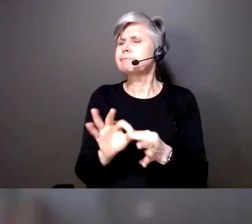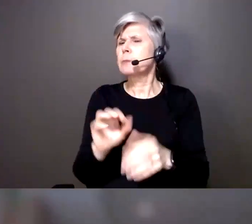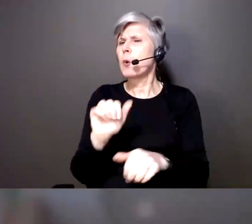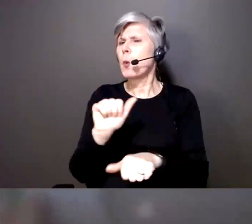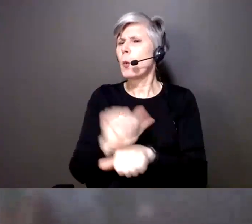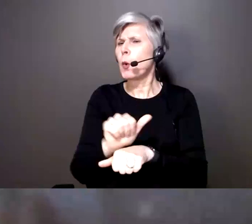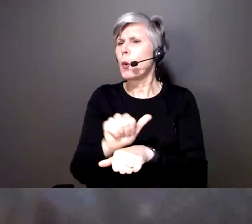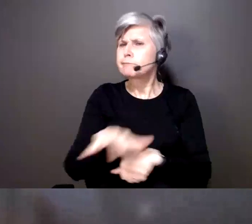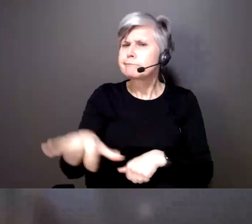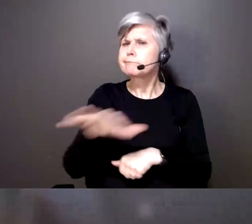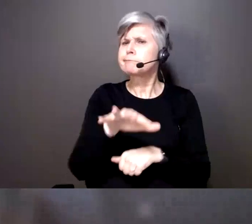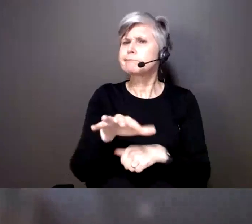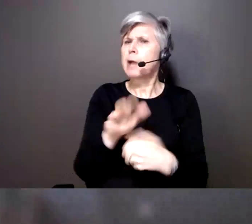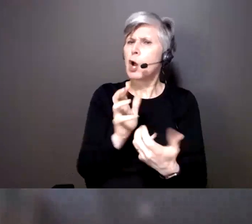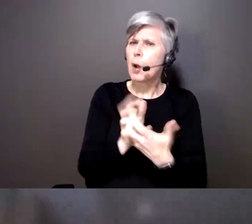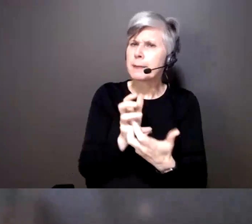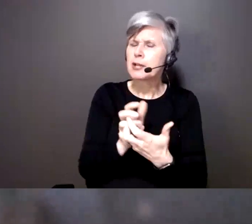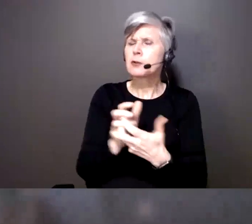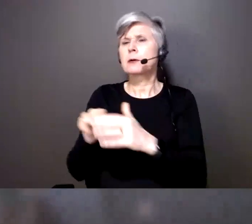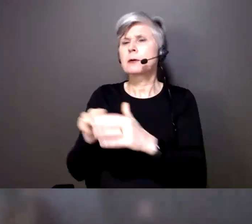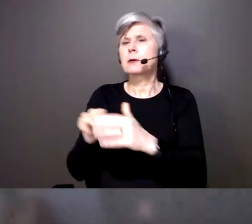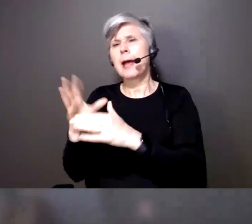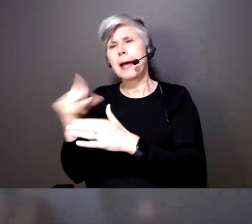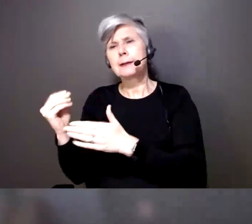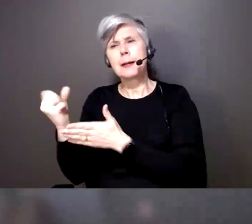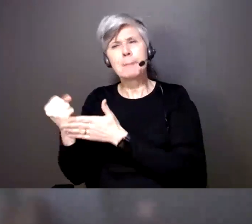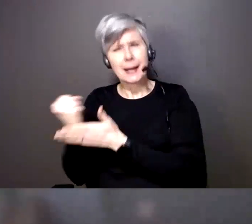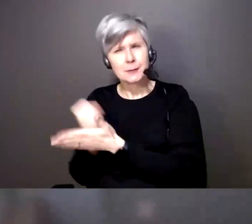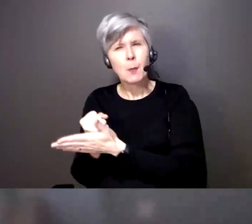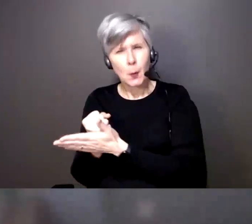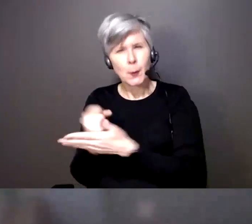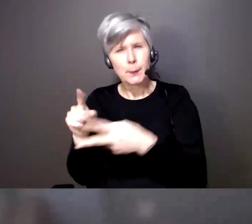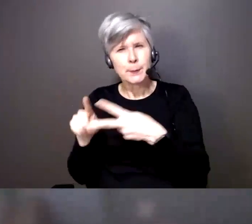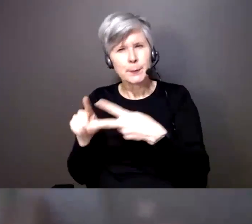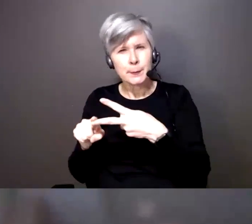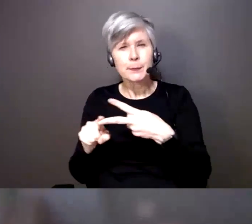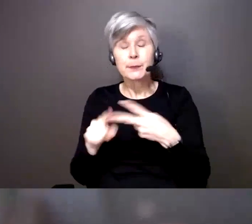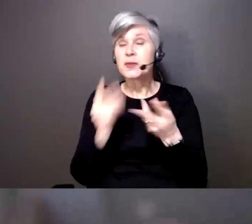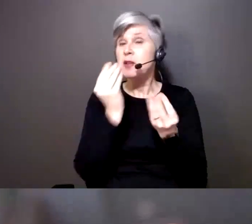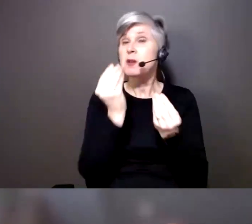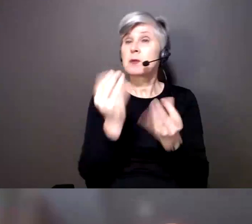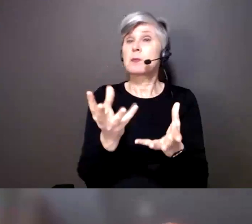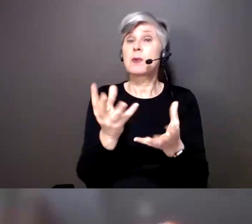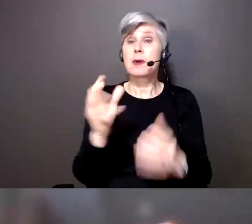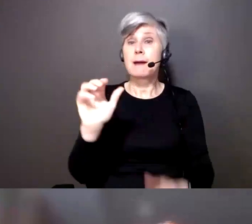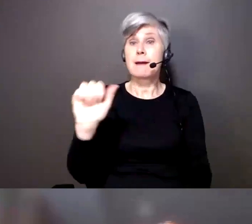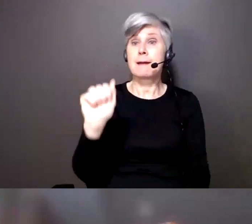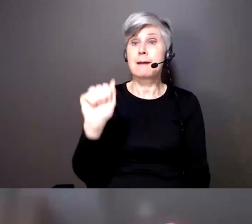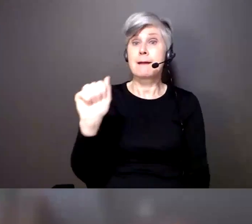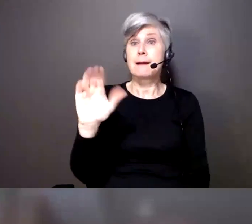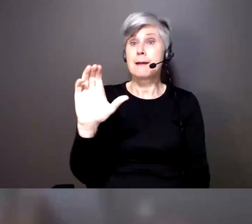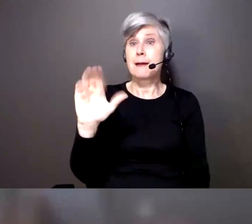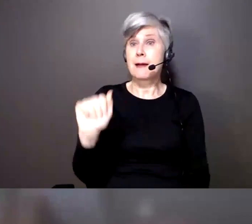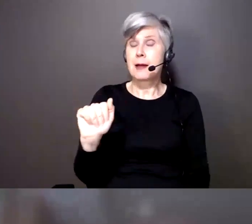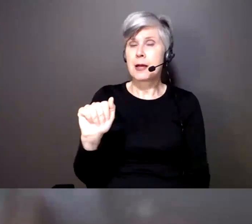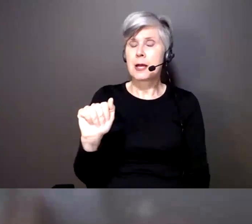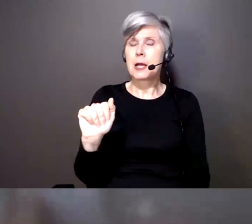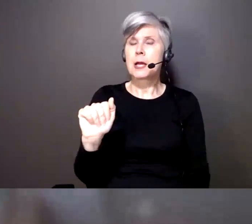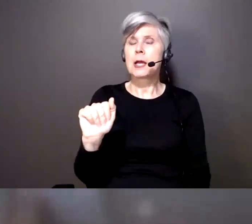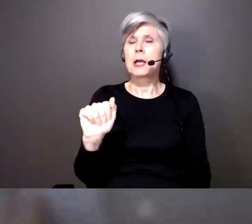that the Accessible Canada Act has a very broad definition